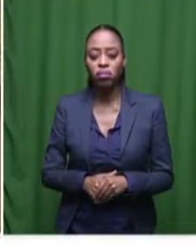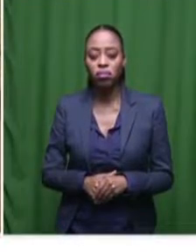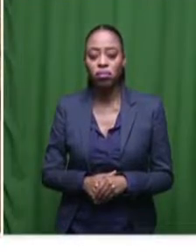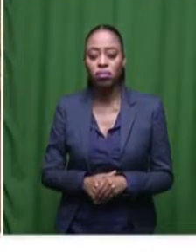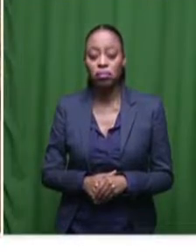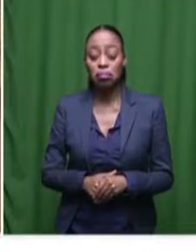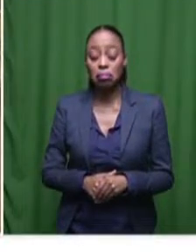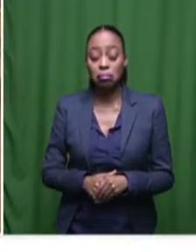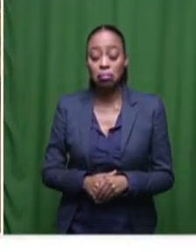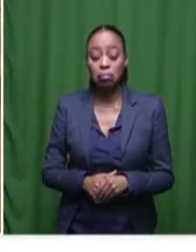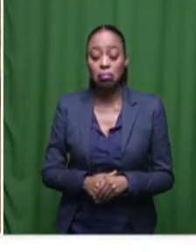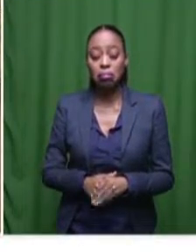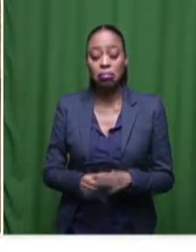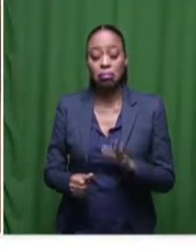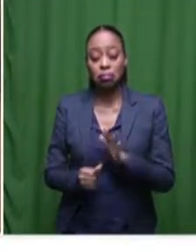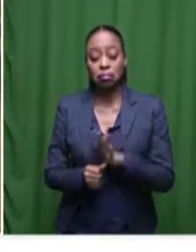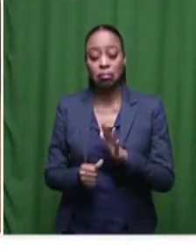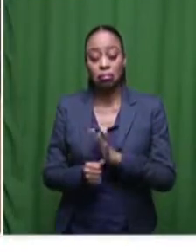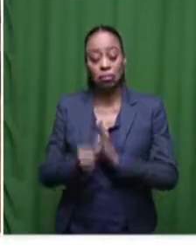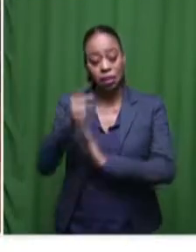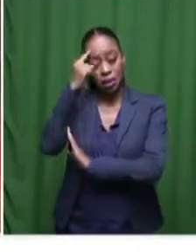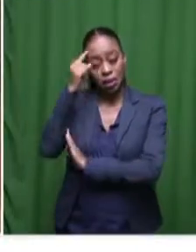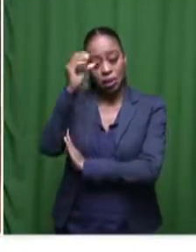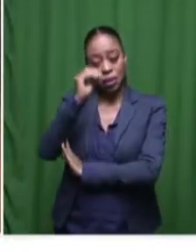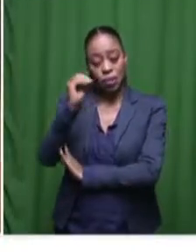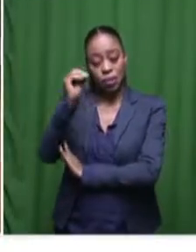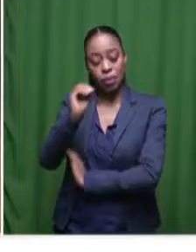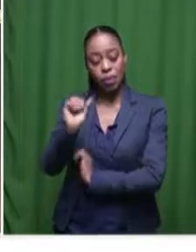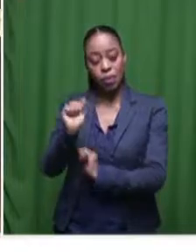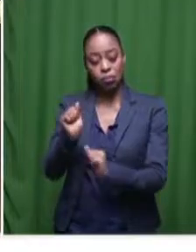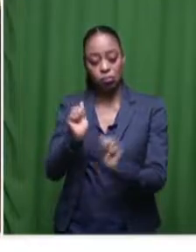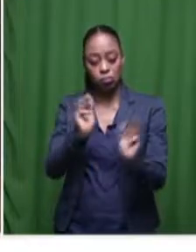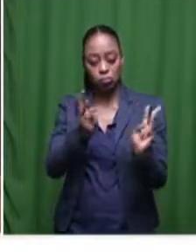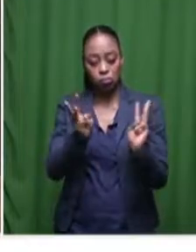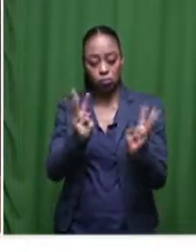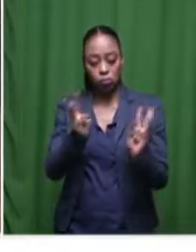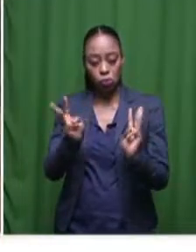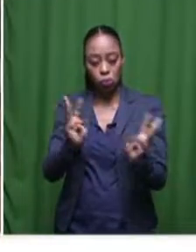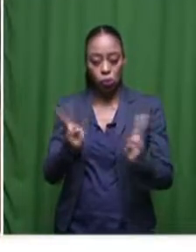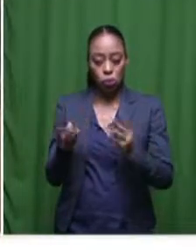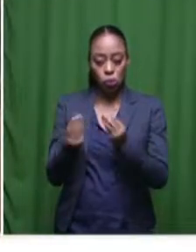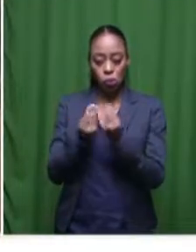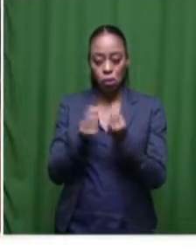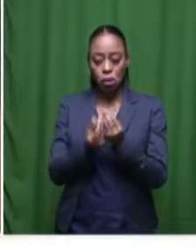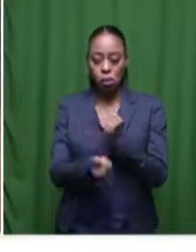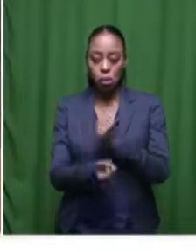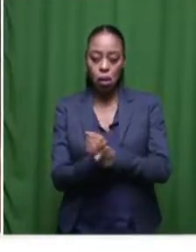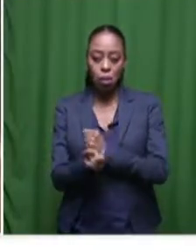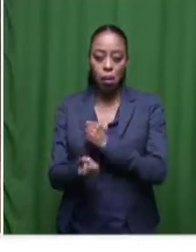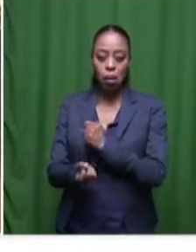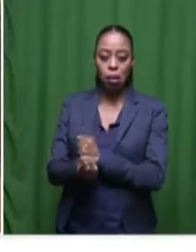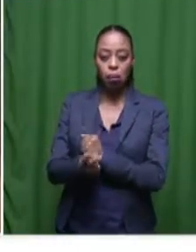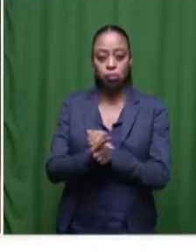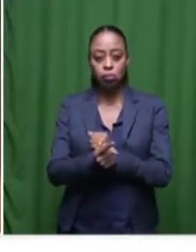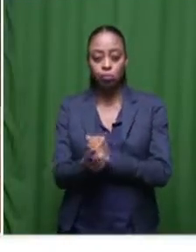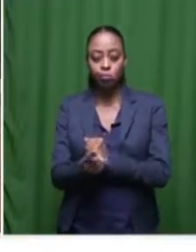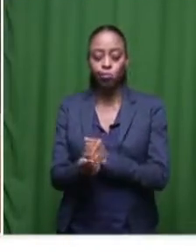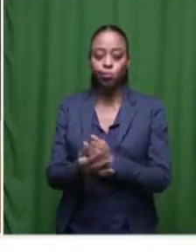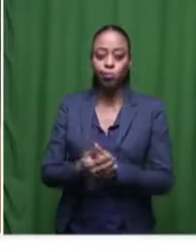very crucial aspect that you've raised. You know, we're watching all this pomp and ceremony that is, you